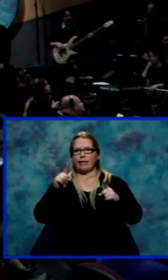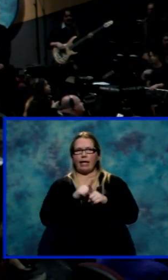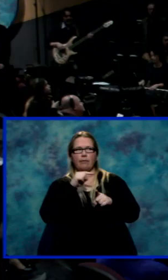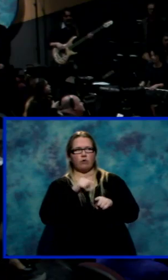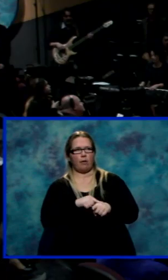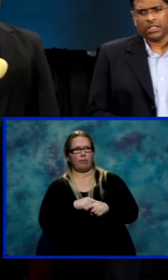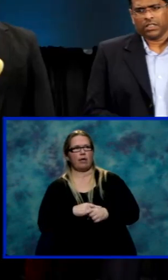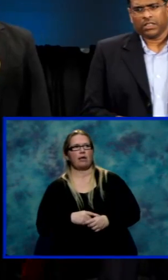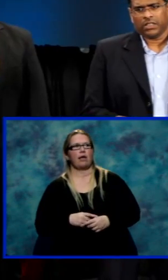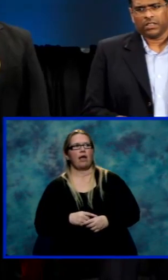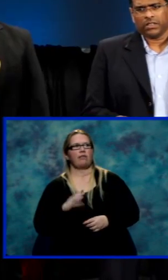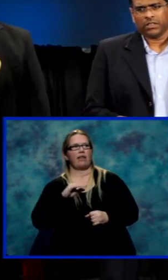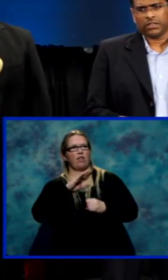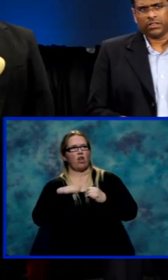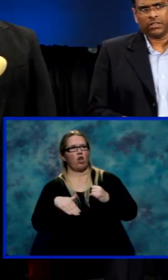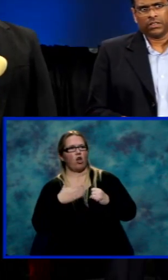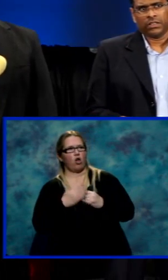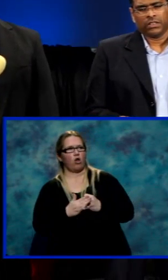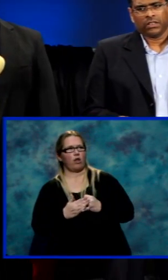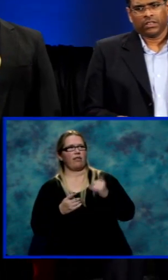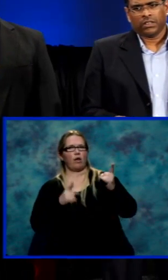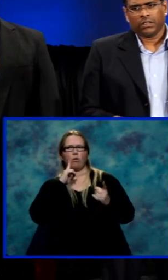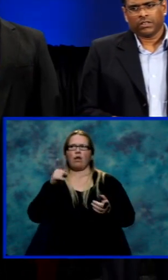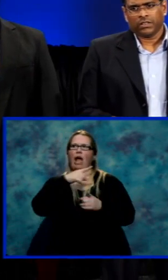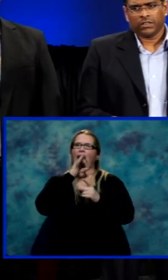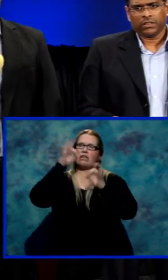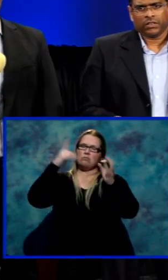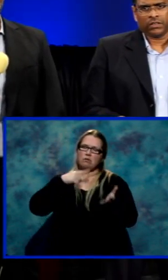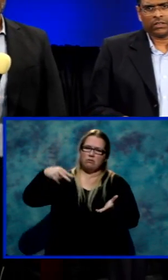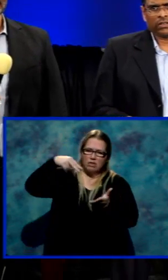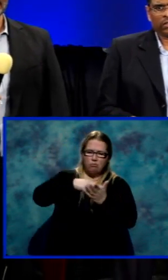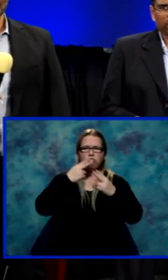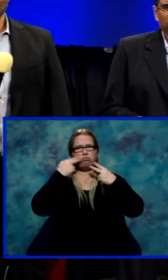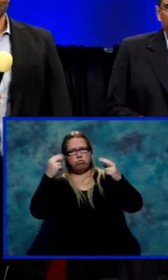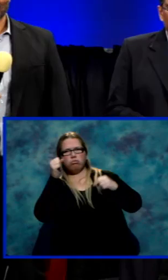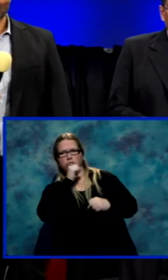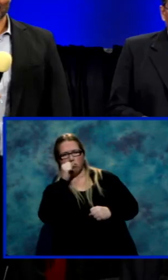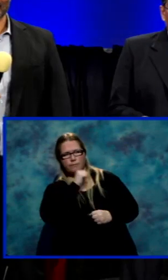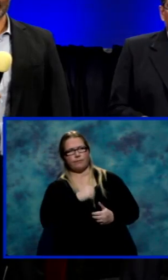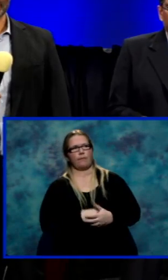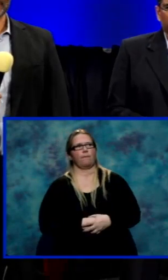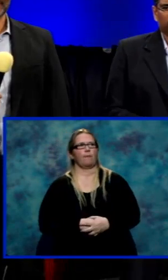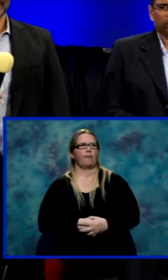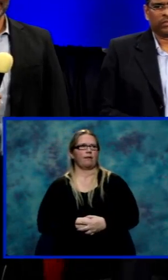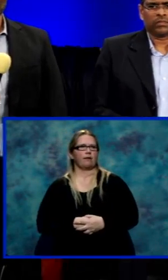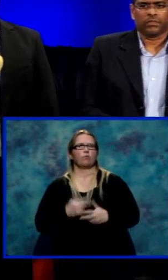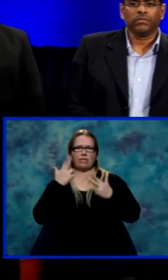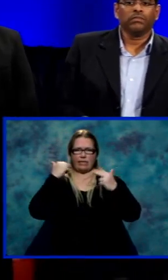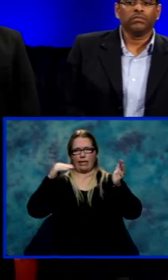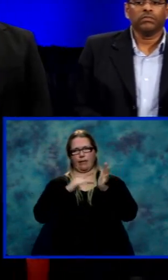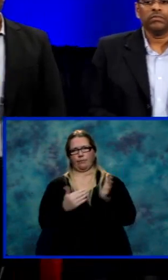the end, I might get Erwin, you guys, to get him to stand and maybe even repeat the last verse again if we need to. Let's sing it.